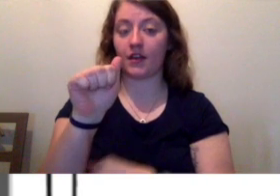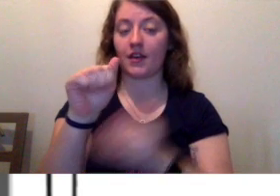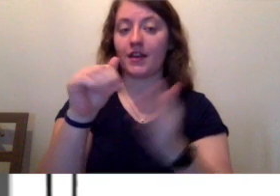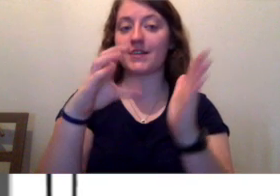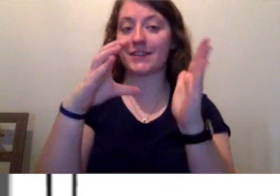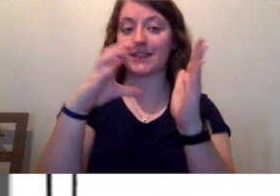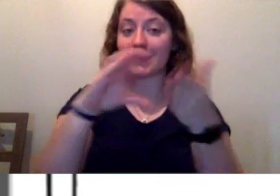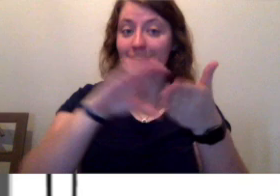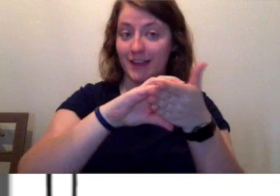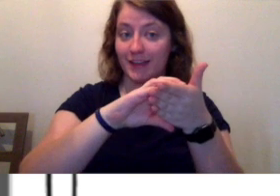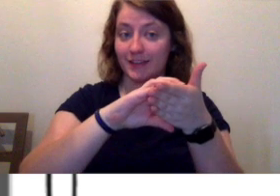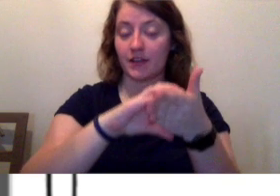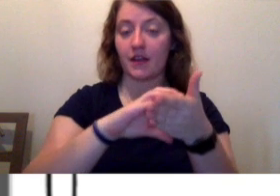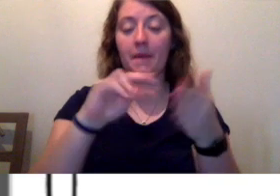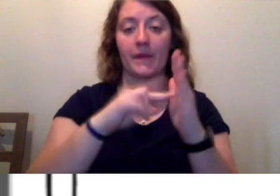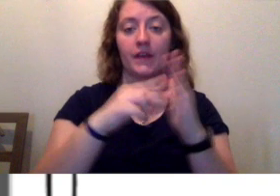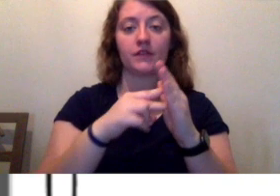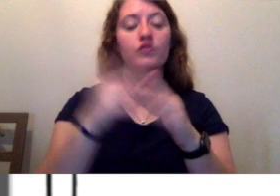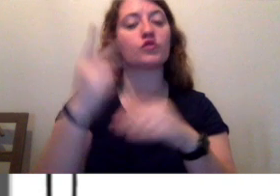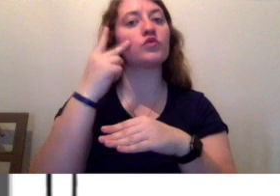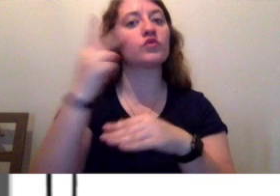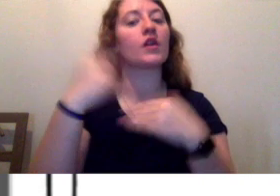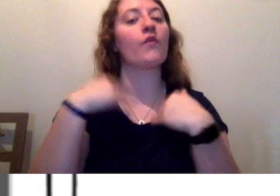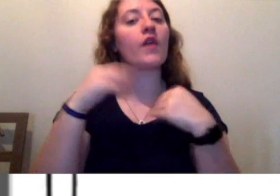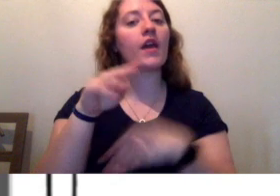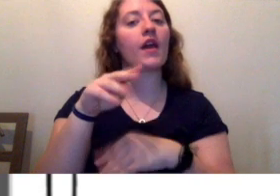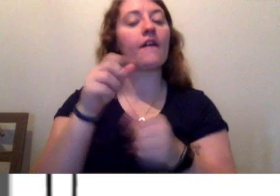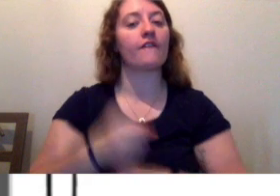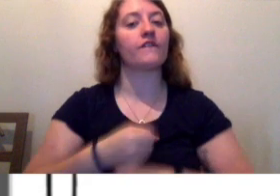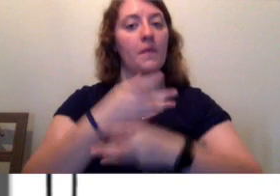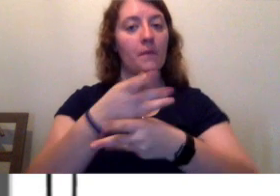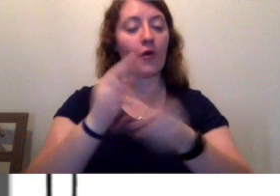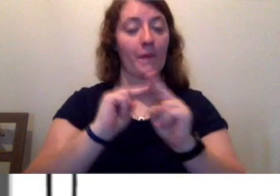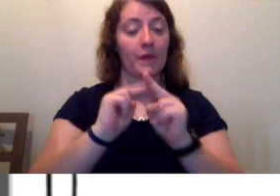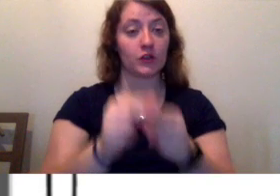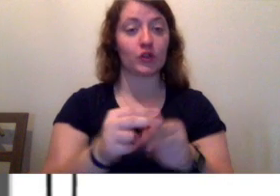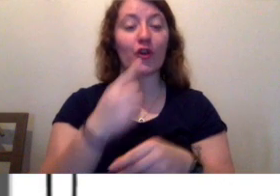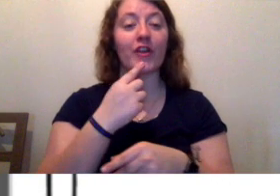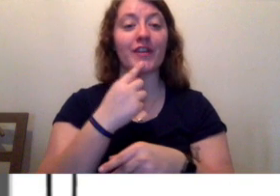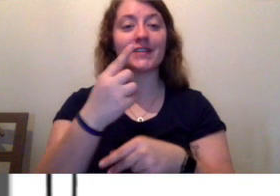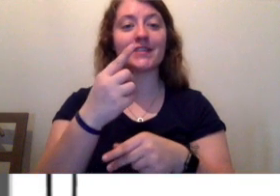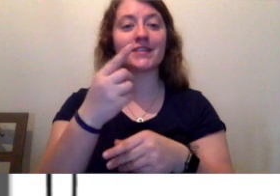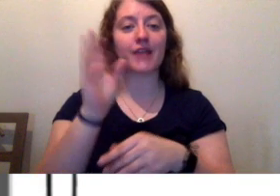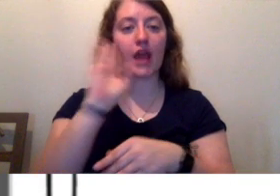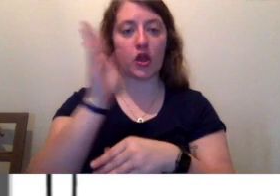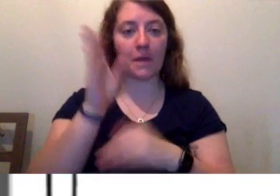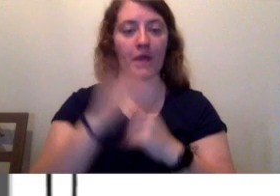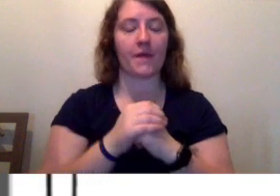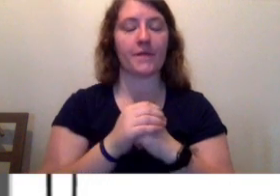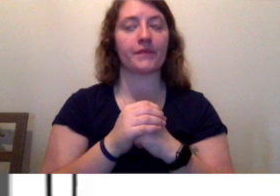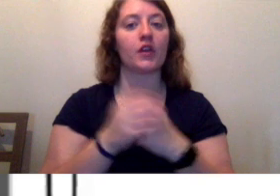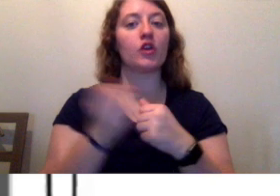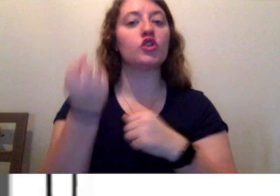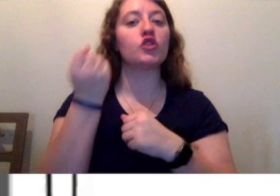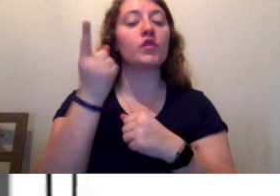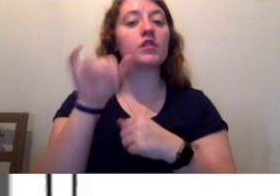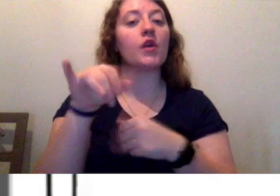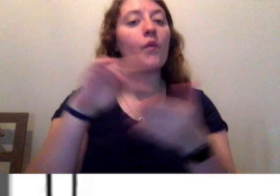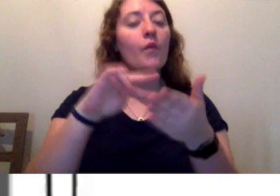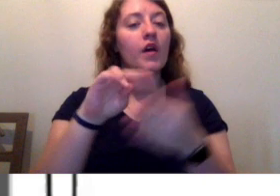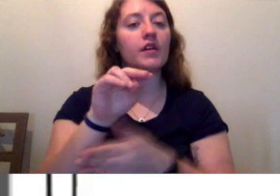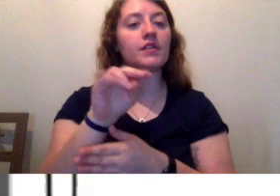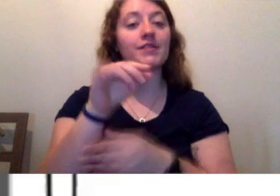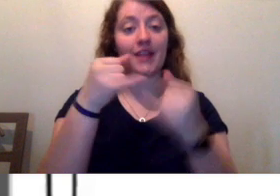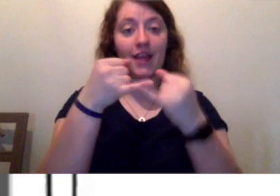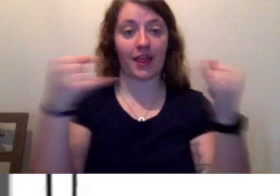now, there is a poem, and the poem's titled Saying Goodbye. To understand what a line and stanza are, you don't really have to